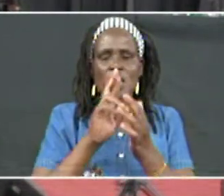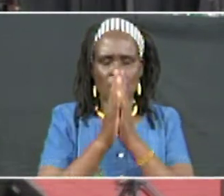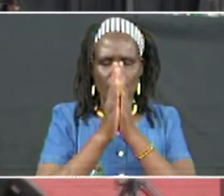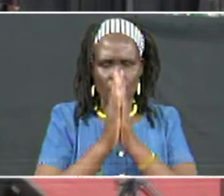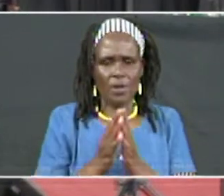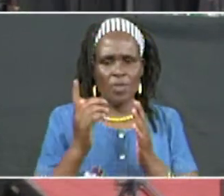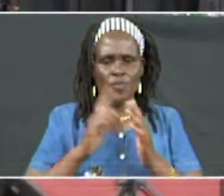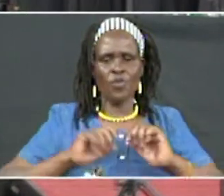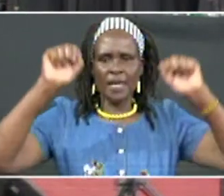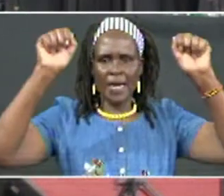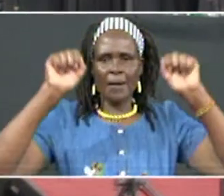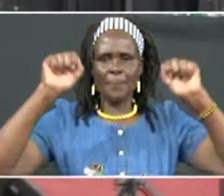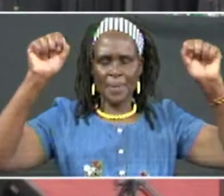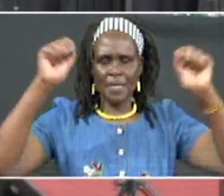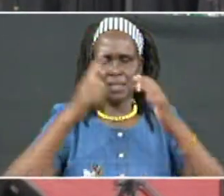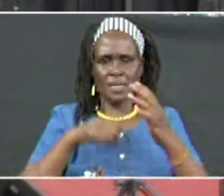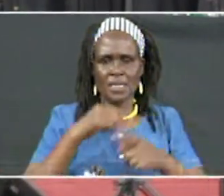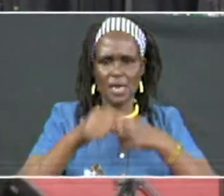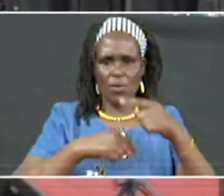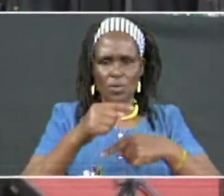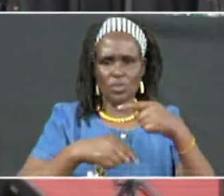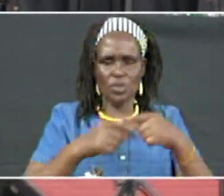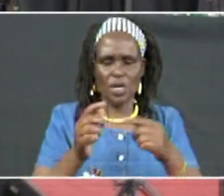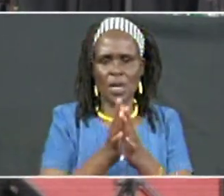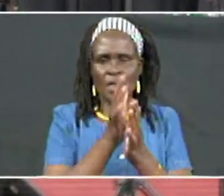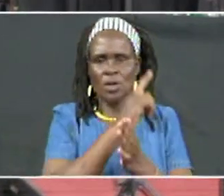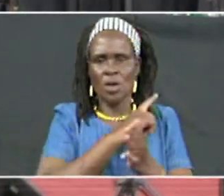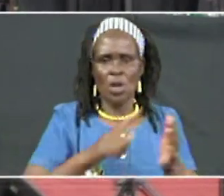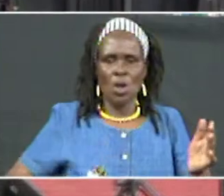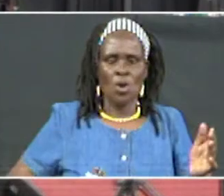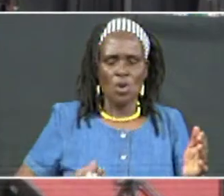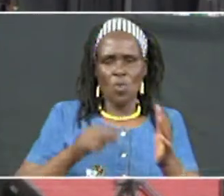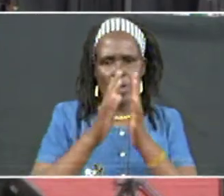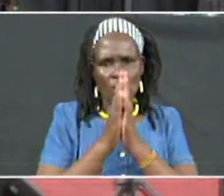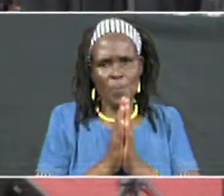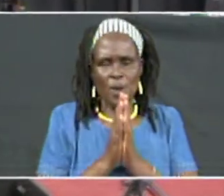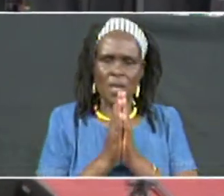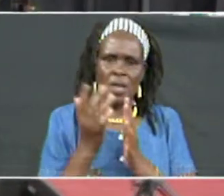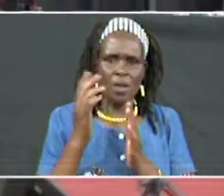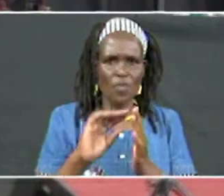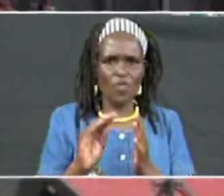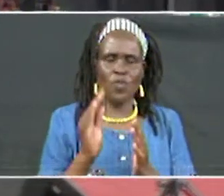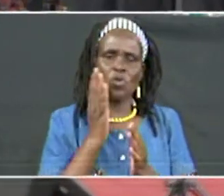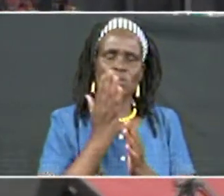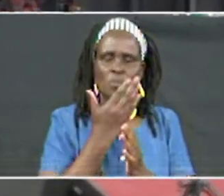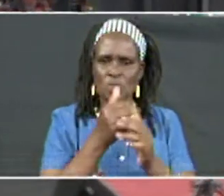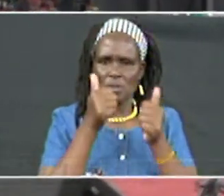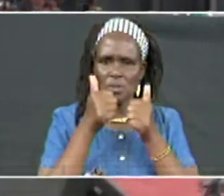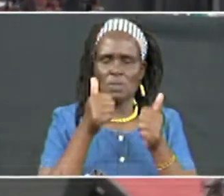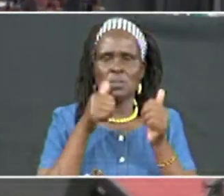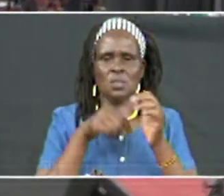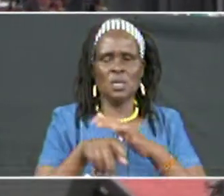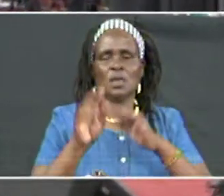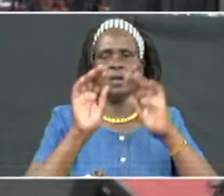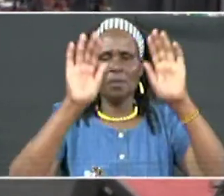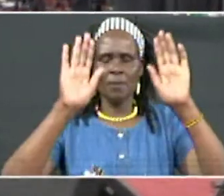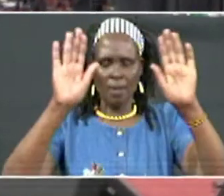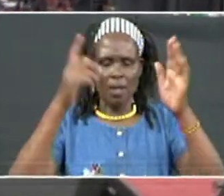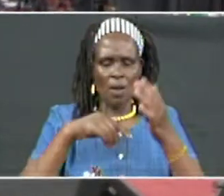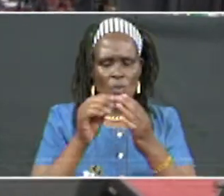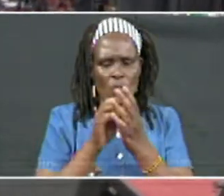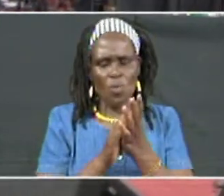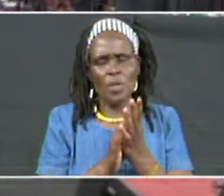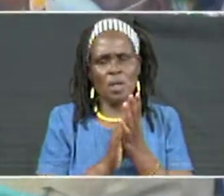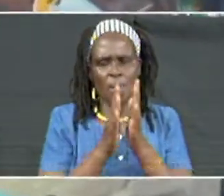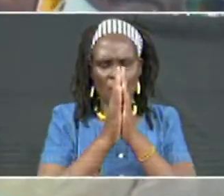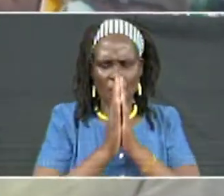that are going on. And Lord, we pray for decorum in our campaigns. Lord, we pray against incitement